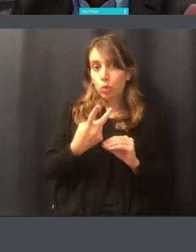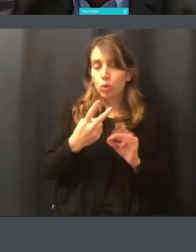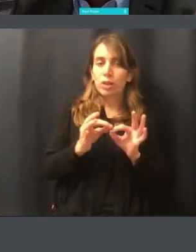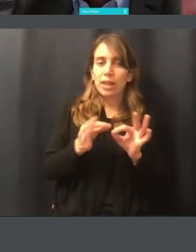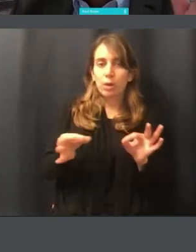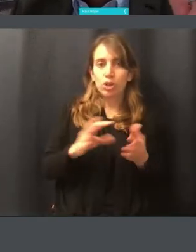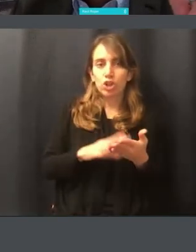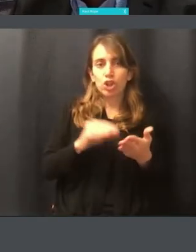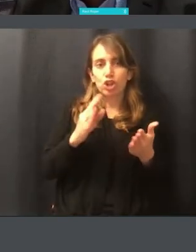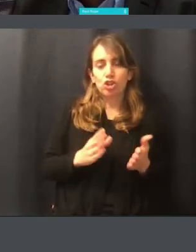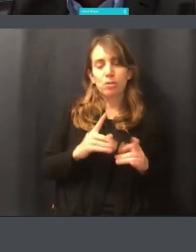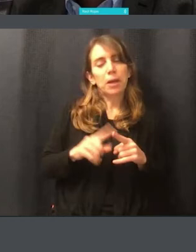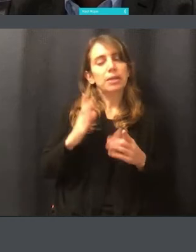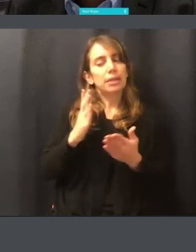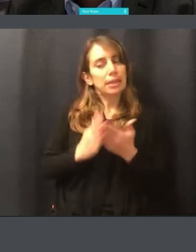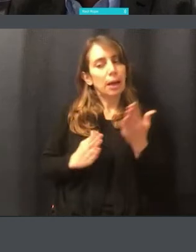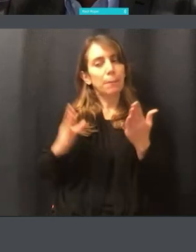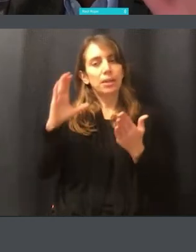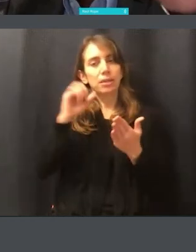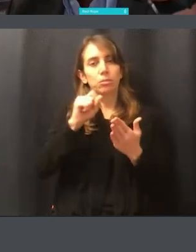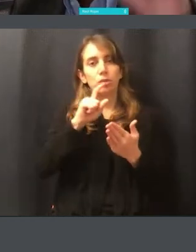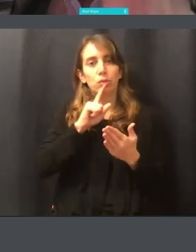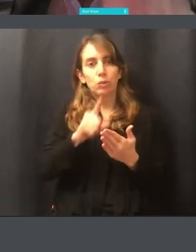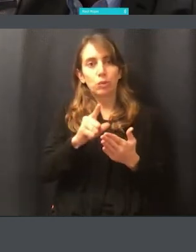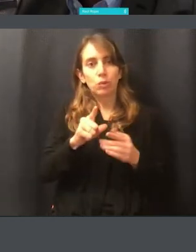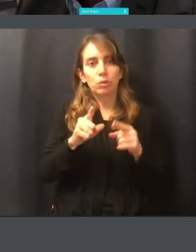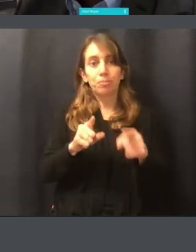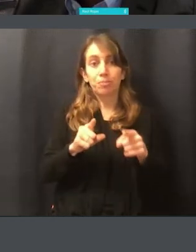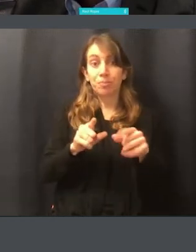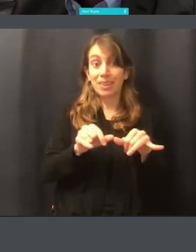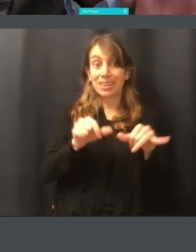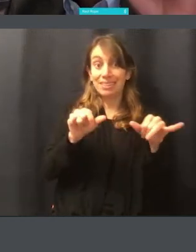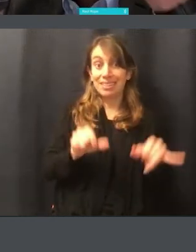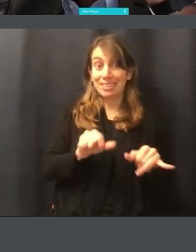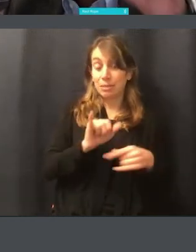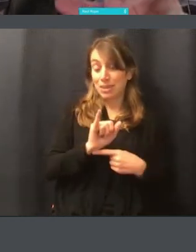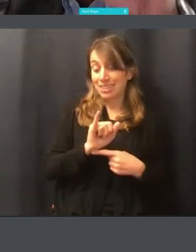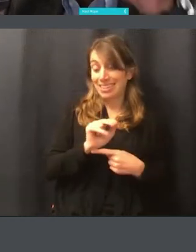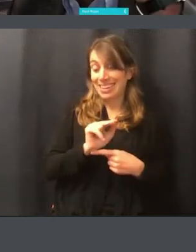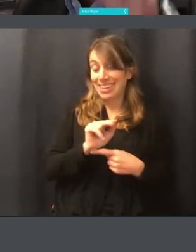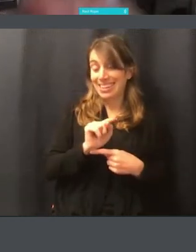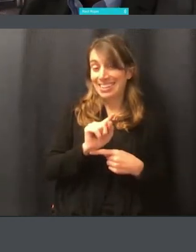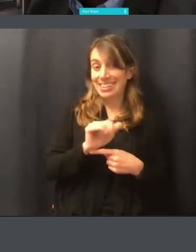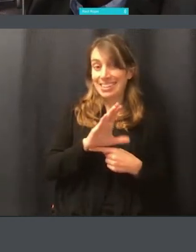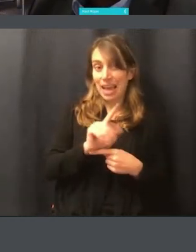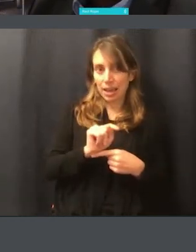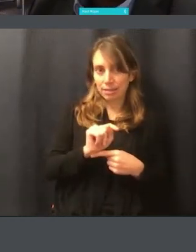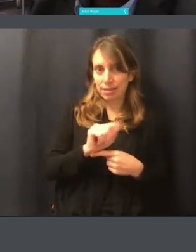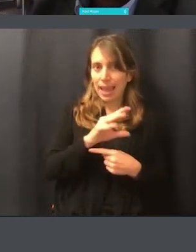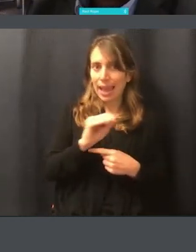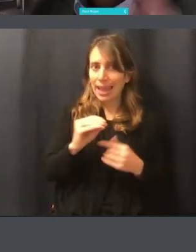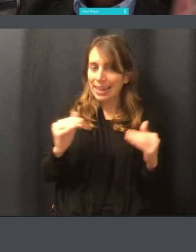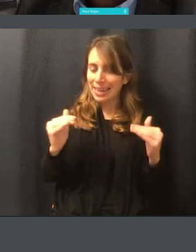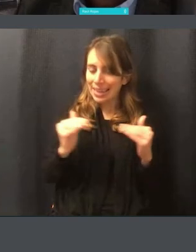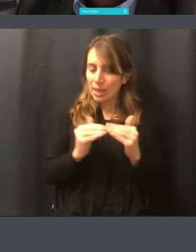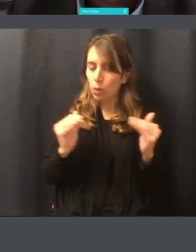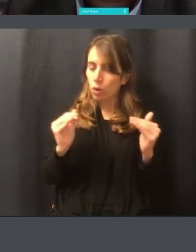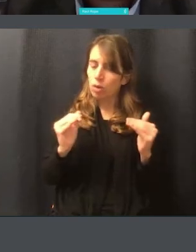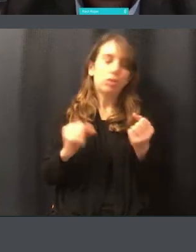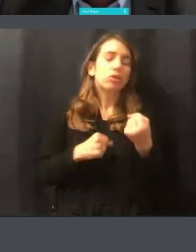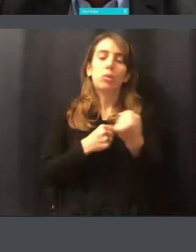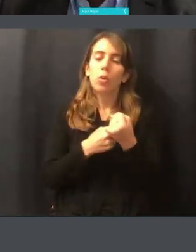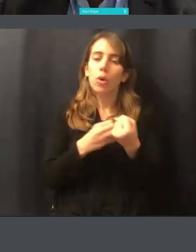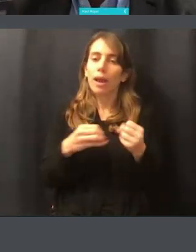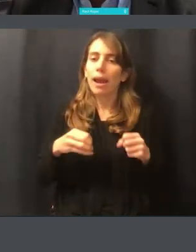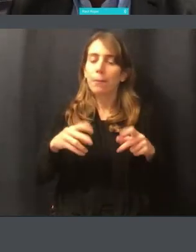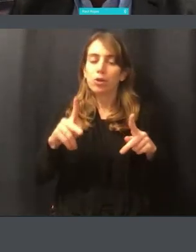assumptions for that to be true, right? One is that the system's intact. The other one is the kids having this equal support and opportunities to use both languages, which isn't always the